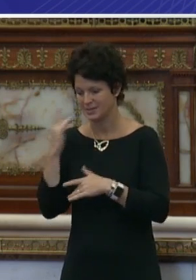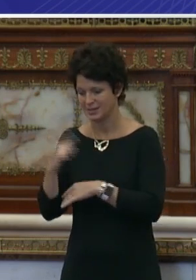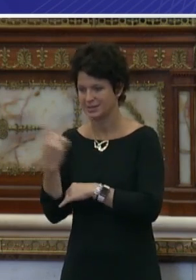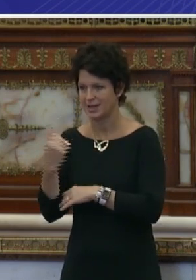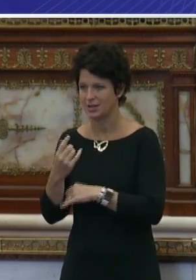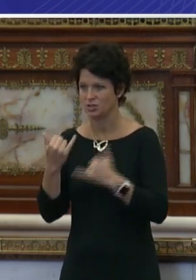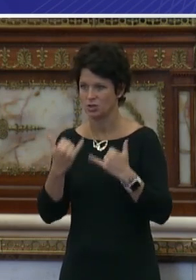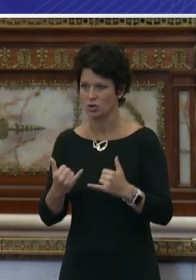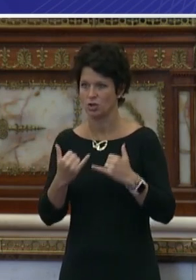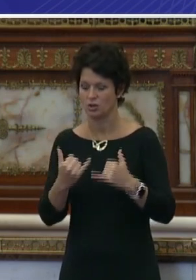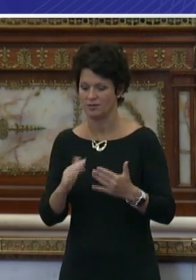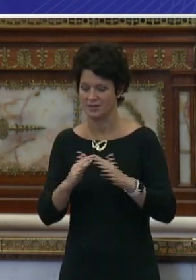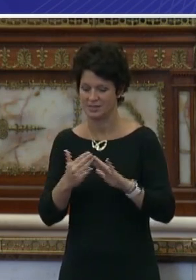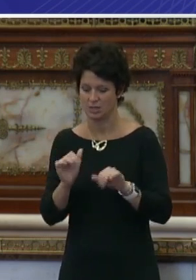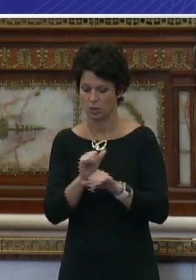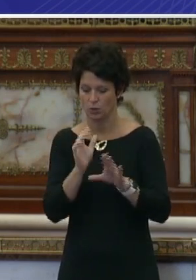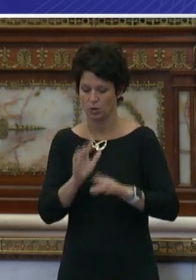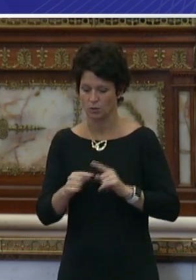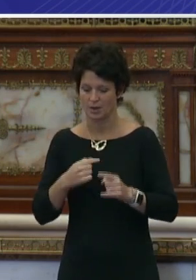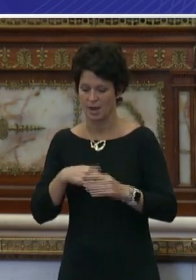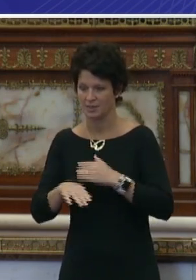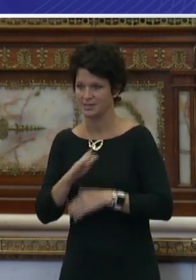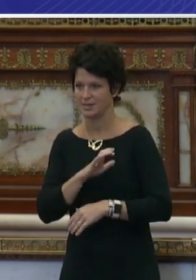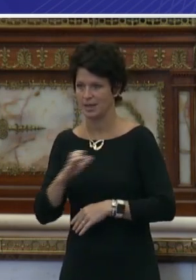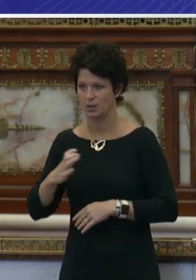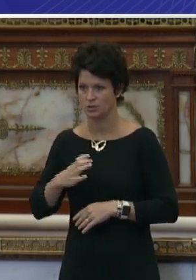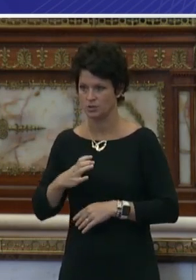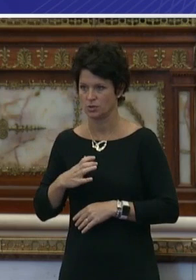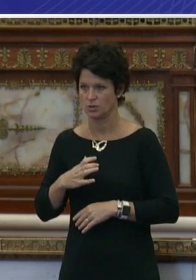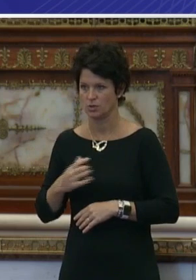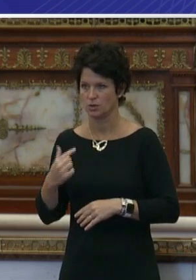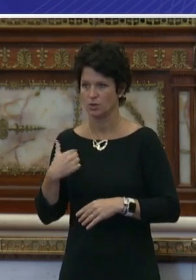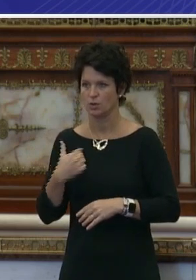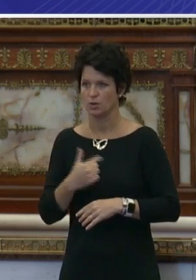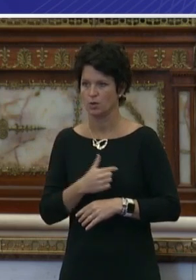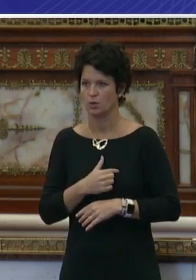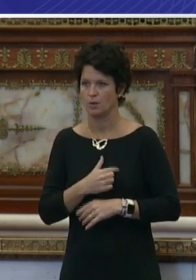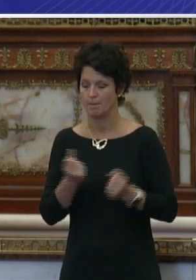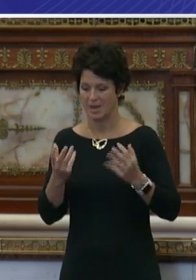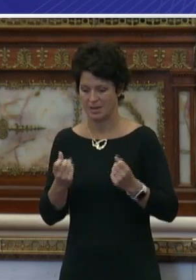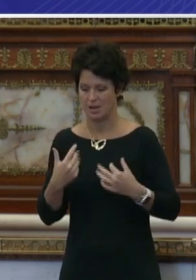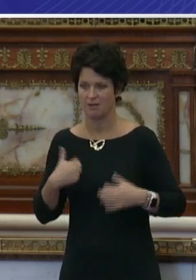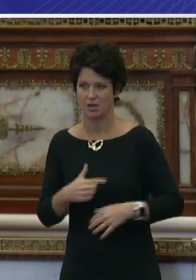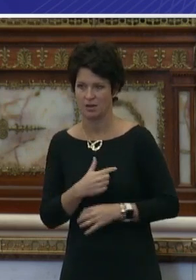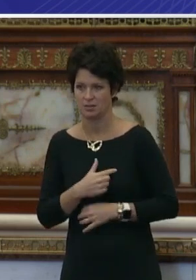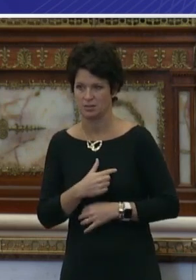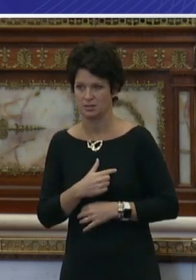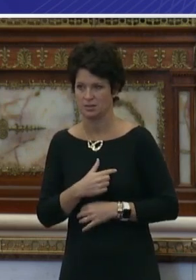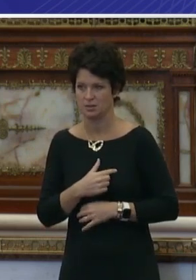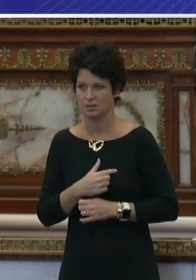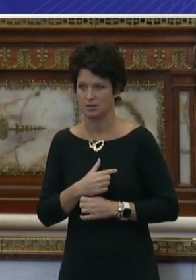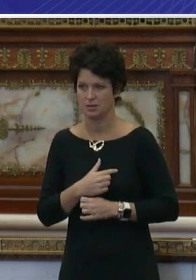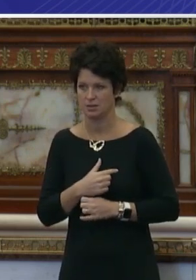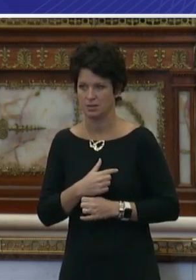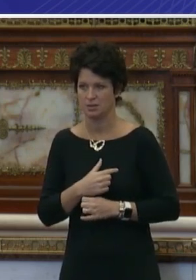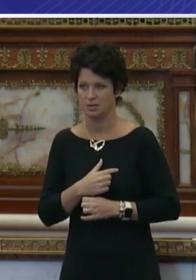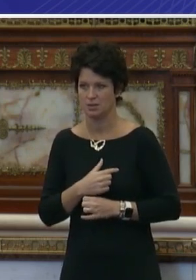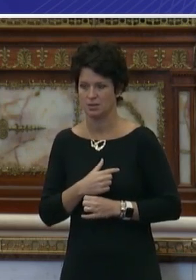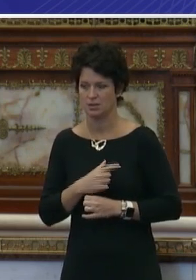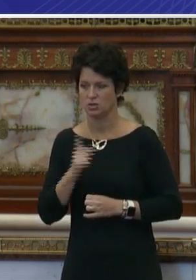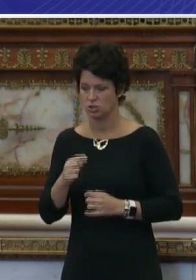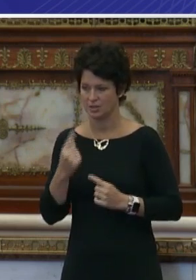currently realized by city workers when I was in city council. We strongly believe any measure in this regard should